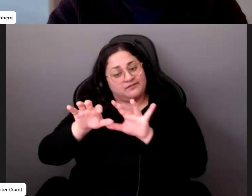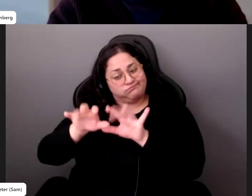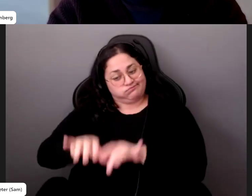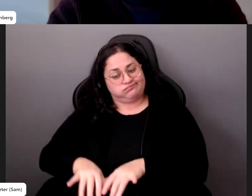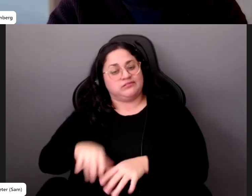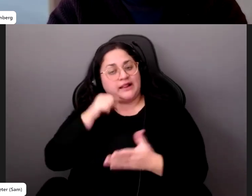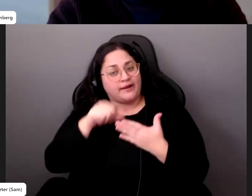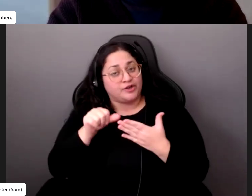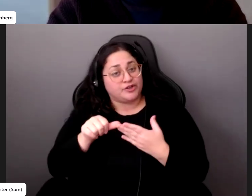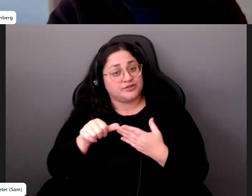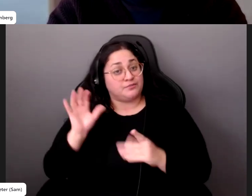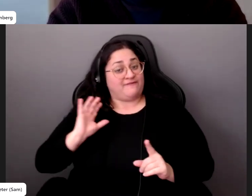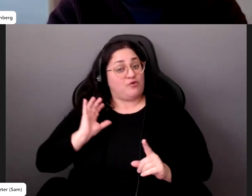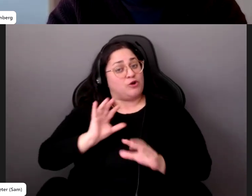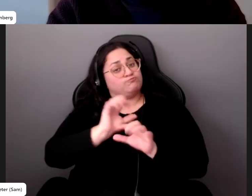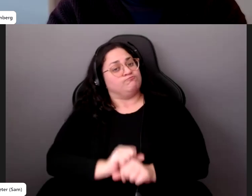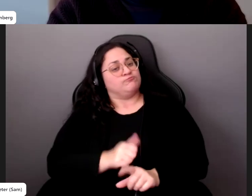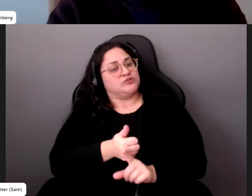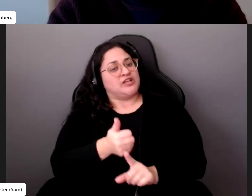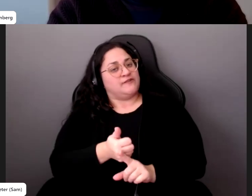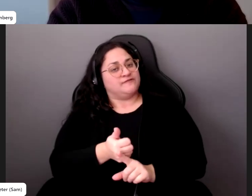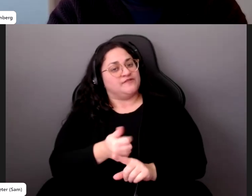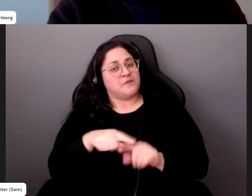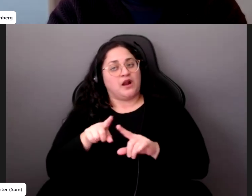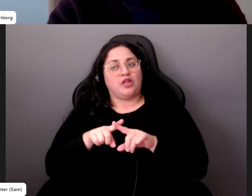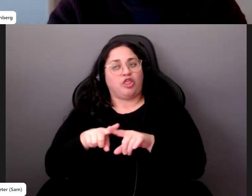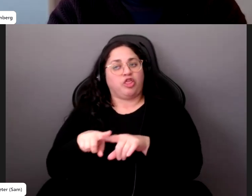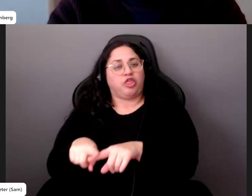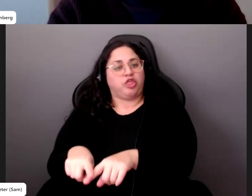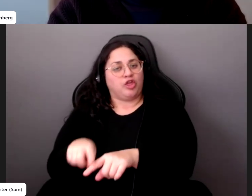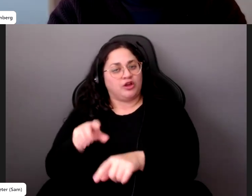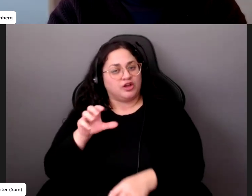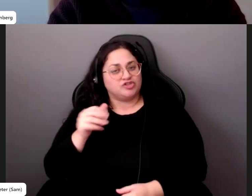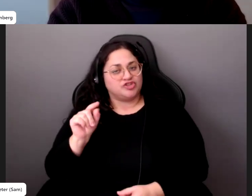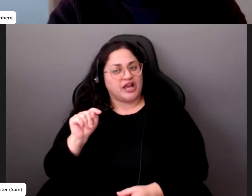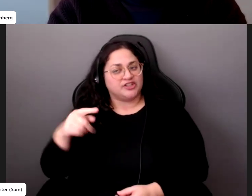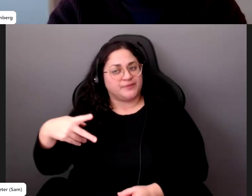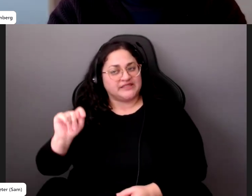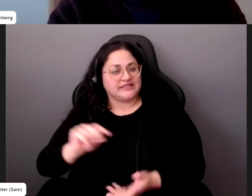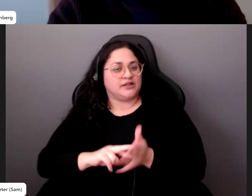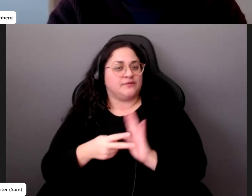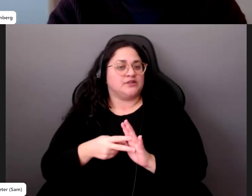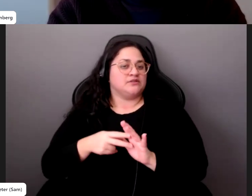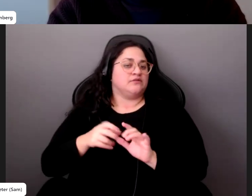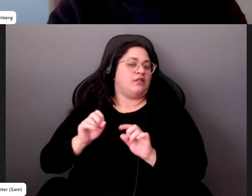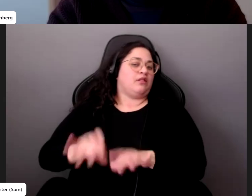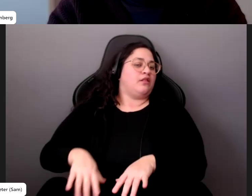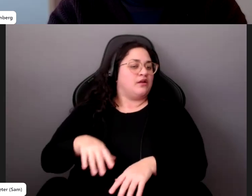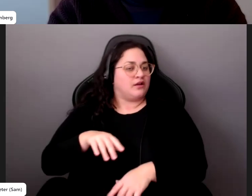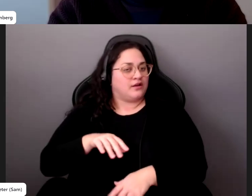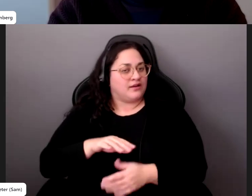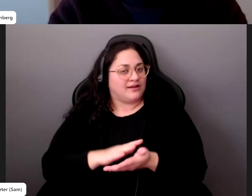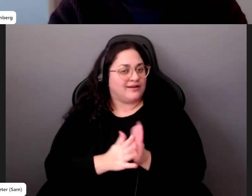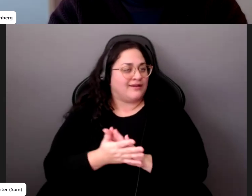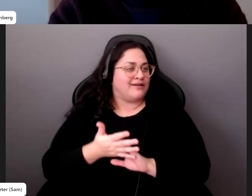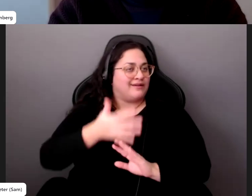Mhm. Um, we still have a few more minutes, and I guess I wanted to go back because there were some questions